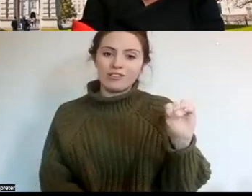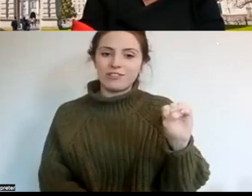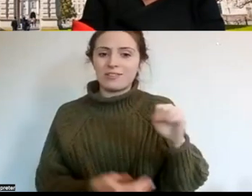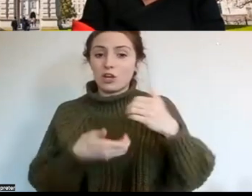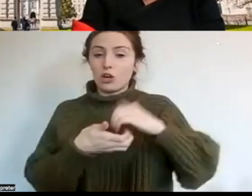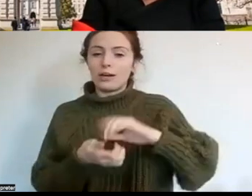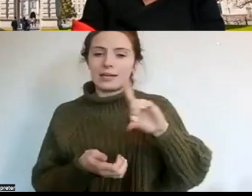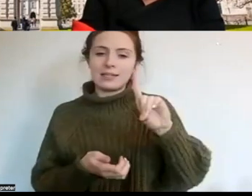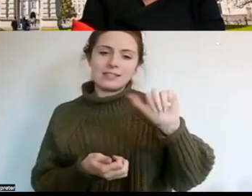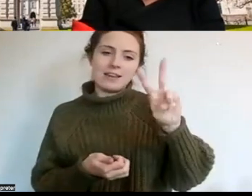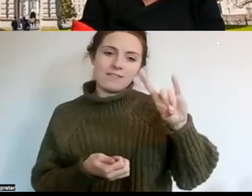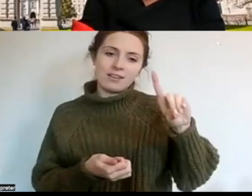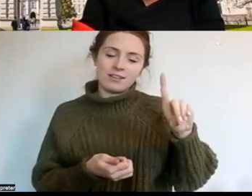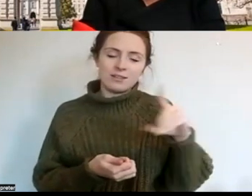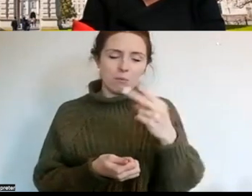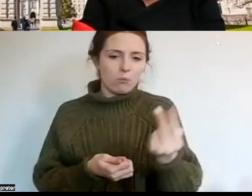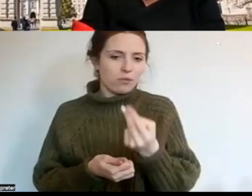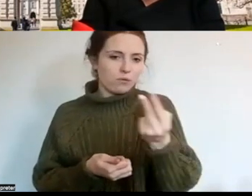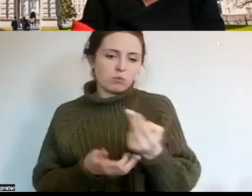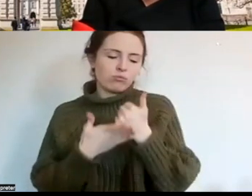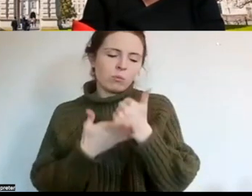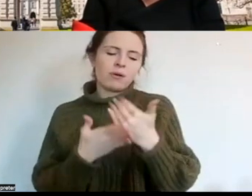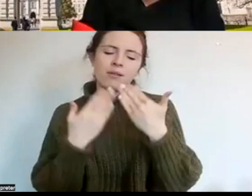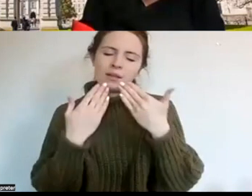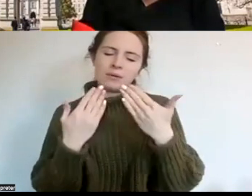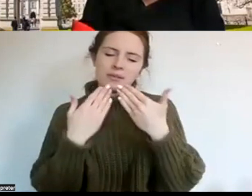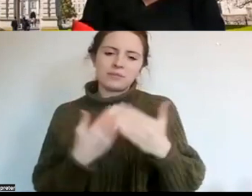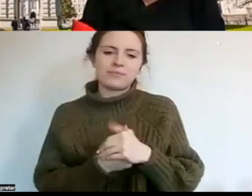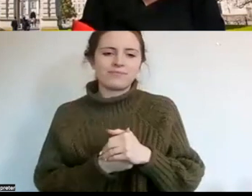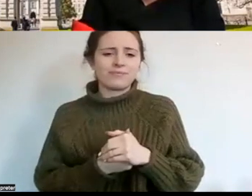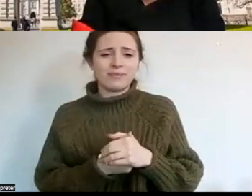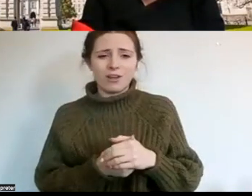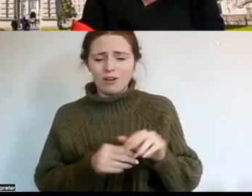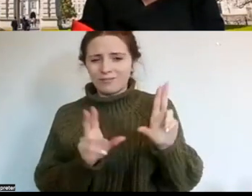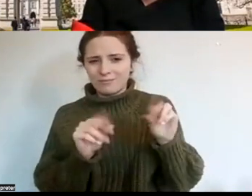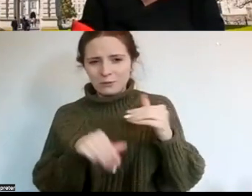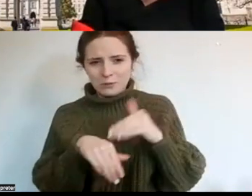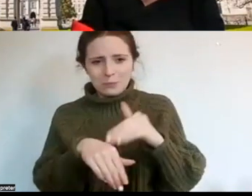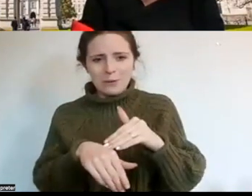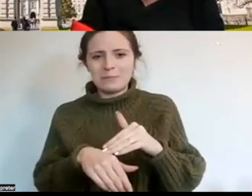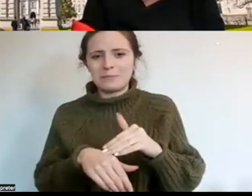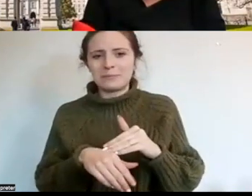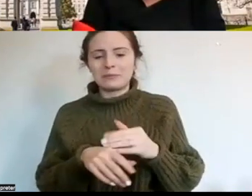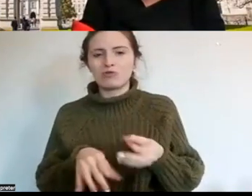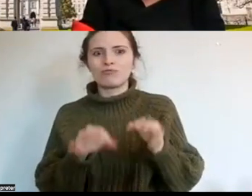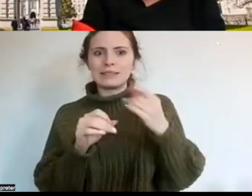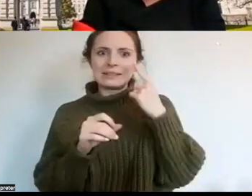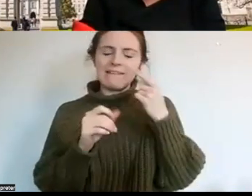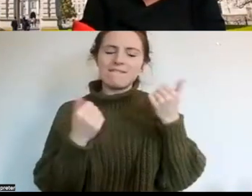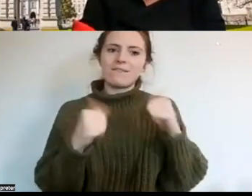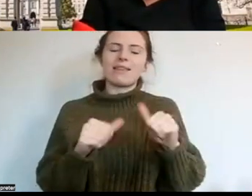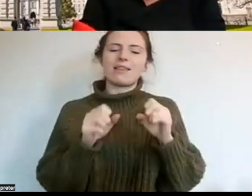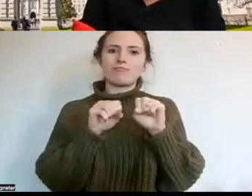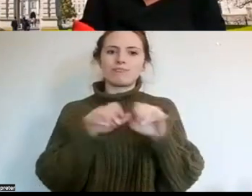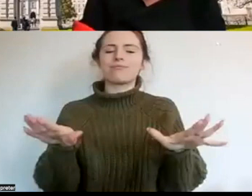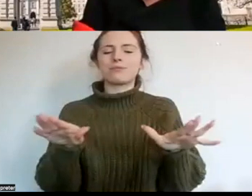well, for the support that you gave us during this. You know, you're very welcome, and we're delighted to see it published. And it was worth the wait, because